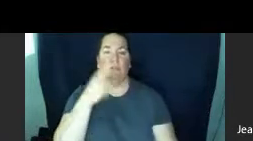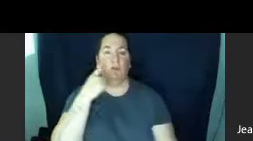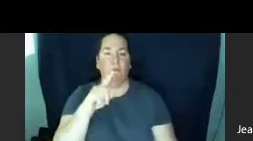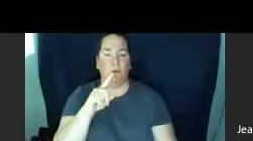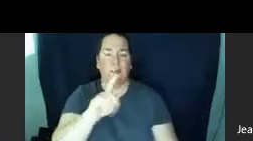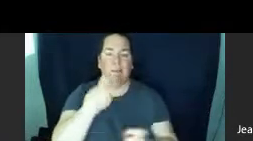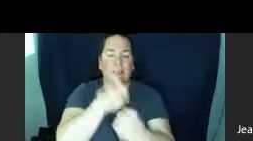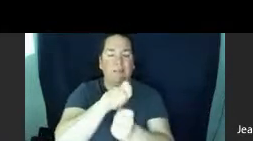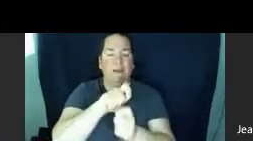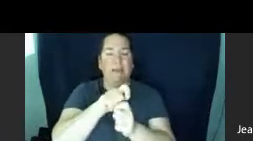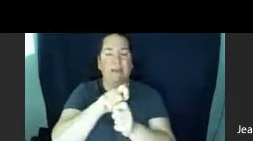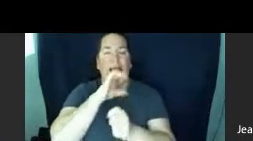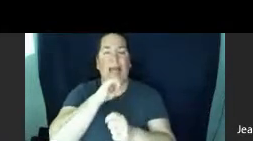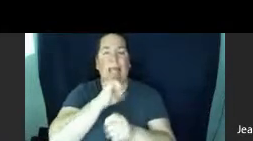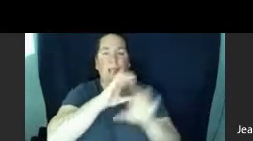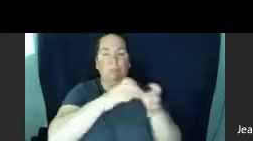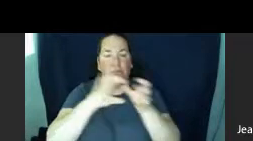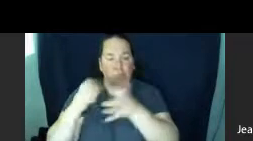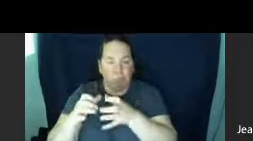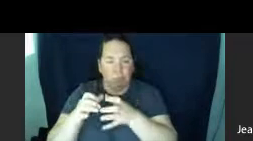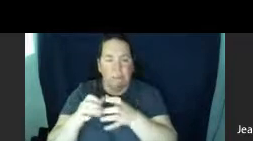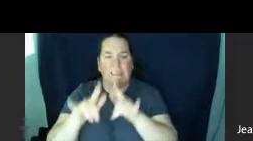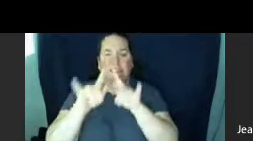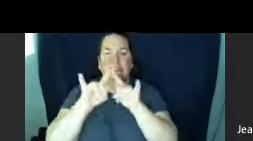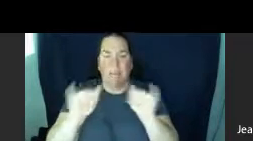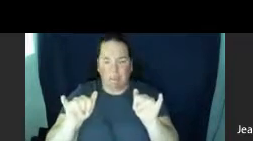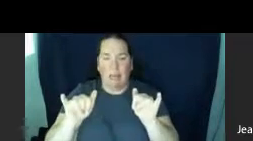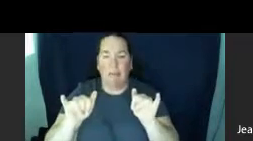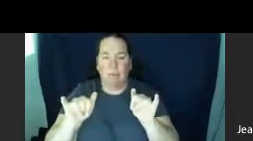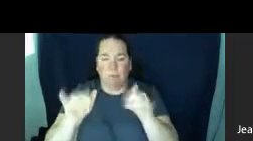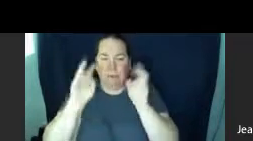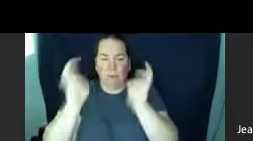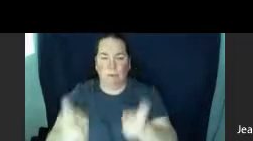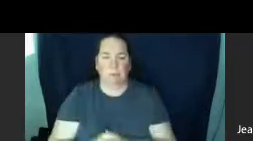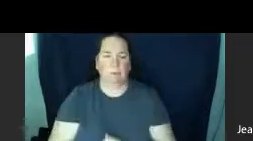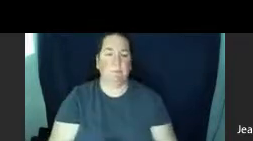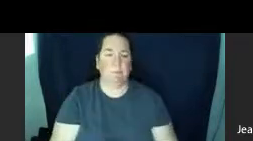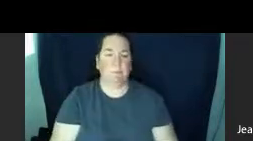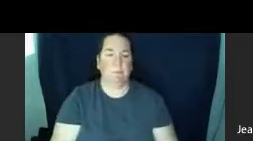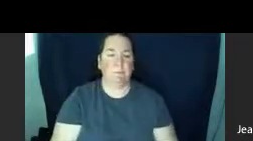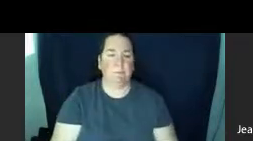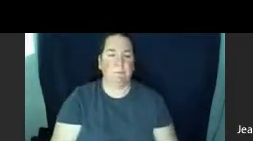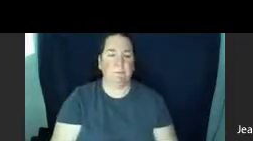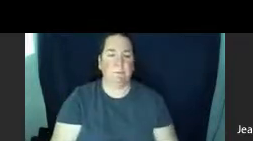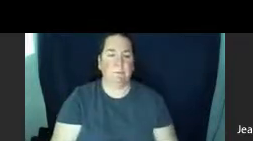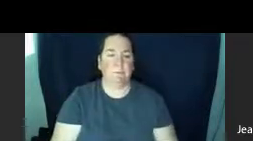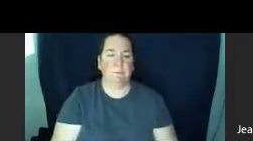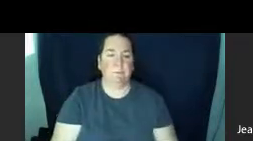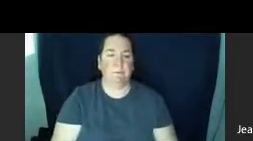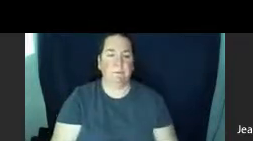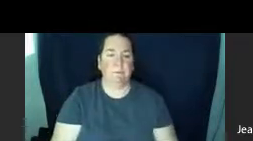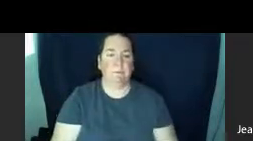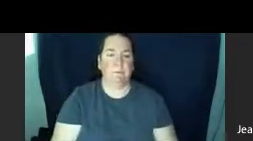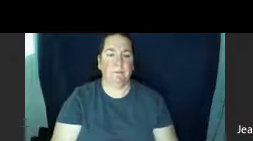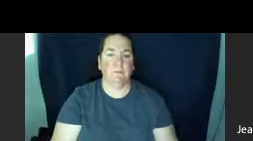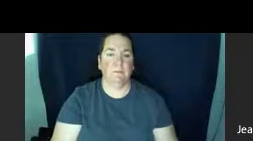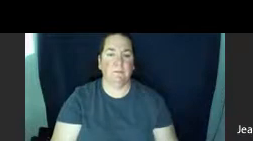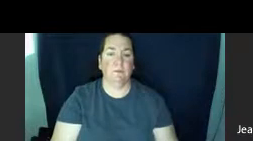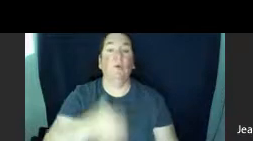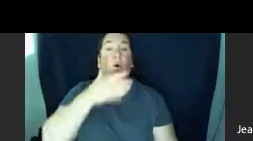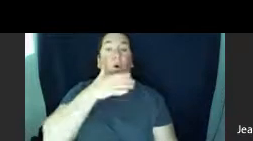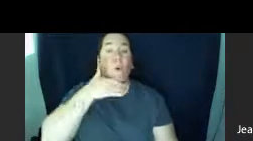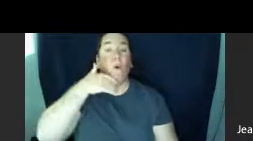age groups and comorbid conditions. And what they found is that the older you are, so the higher